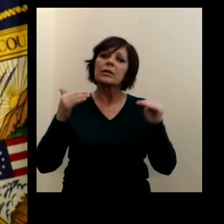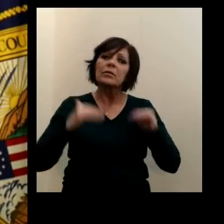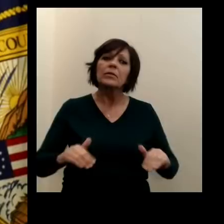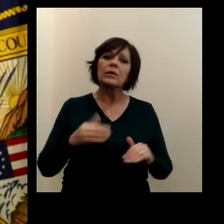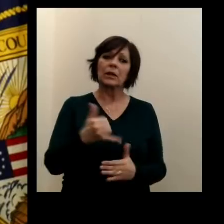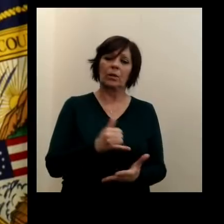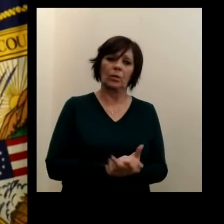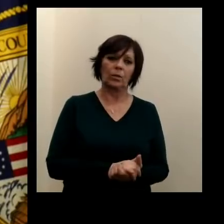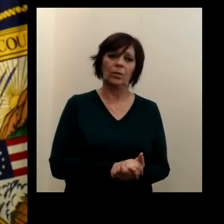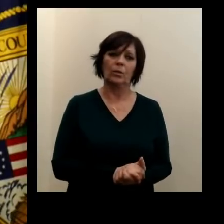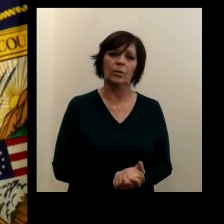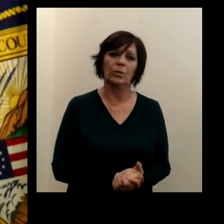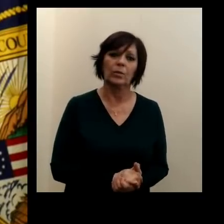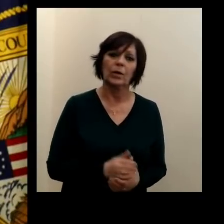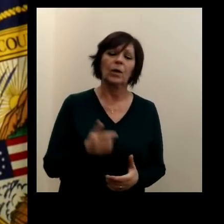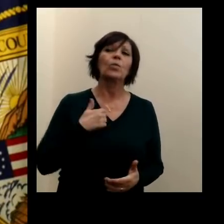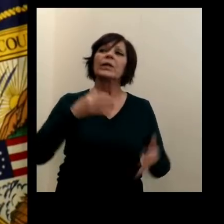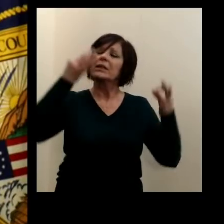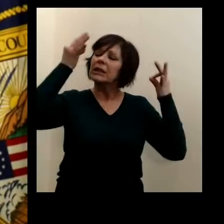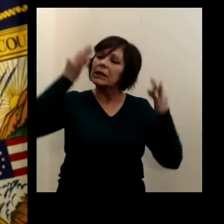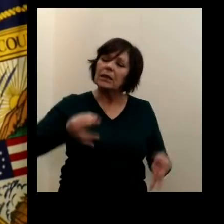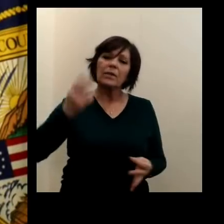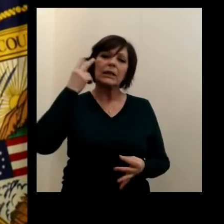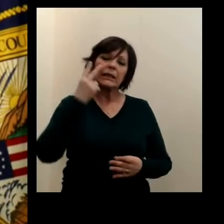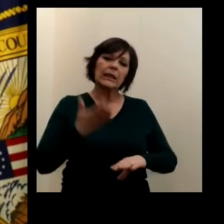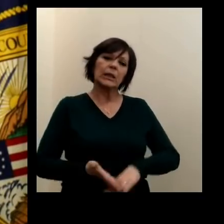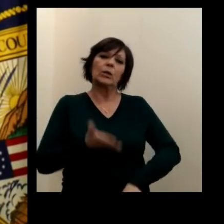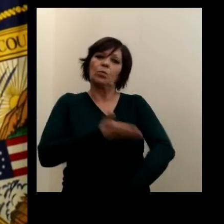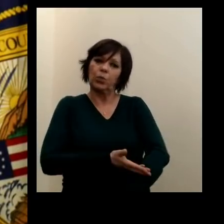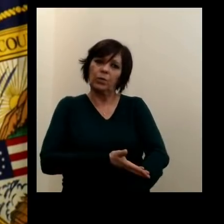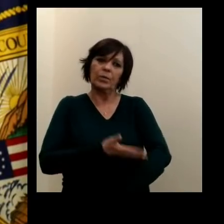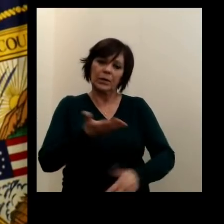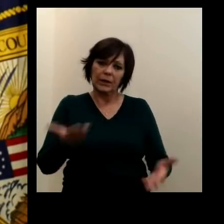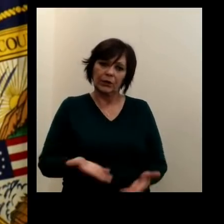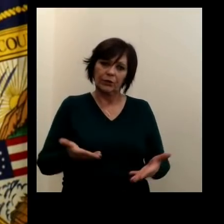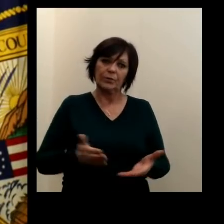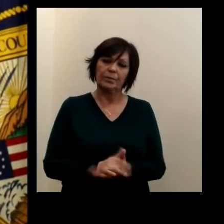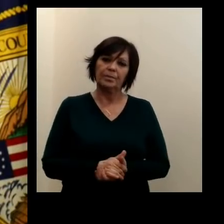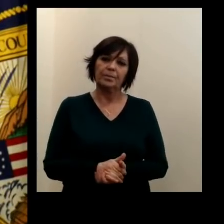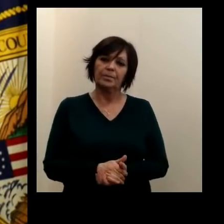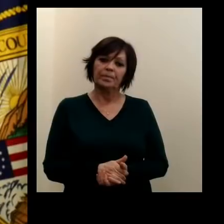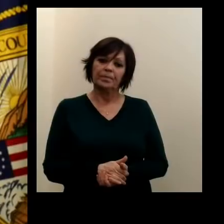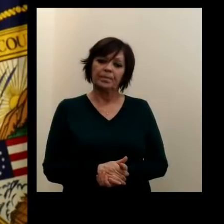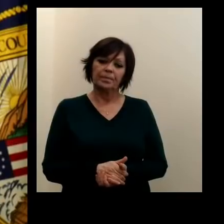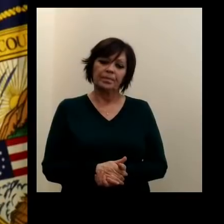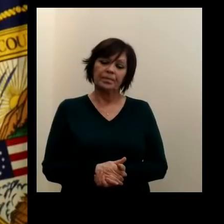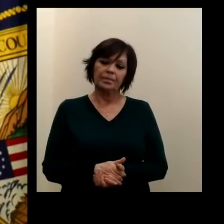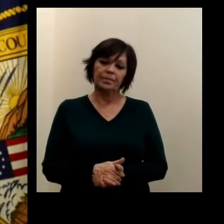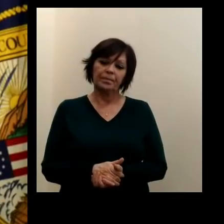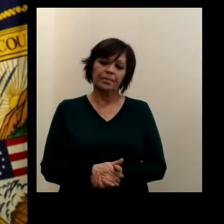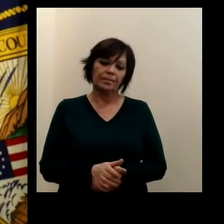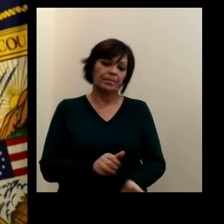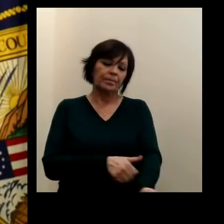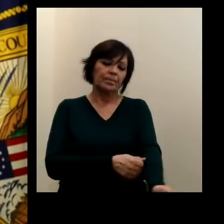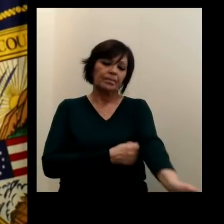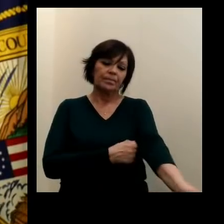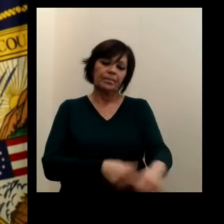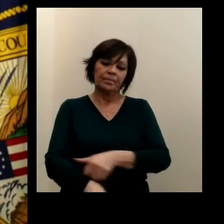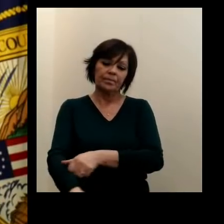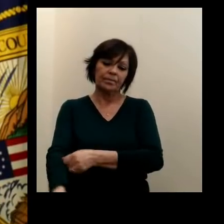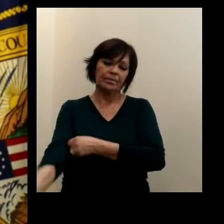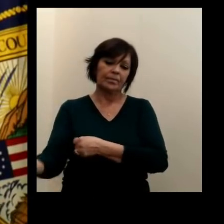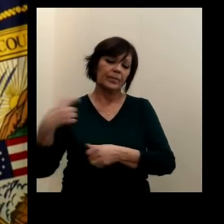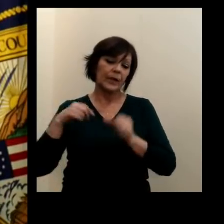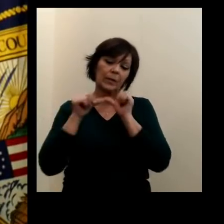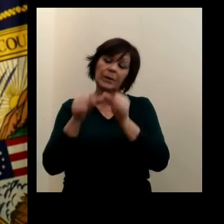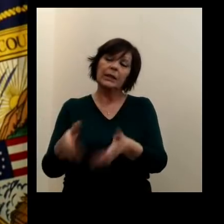positive on a daily basis, and we definitely have seen a reduction with regards to hospitalizations. So I just have asked New York State, and I continue